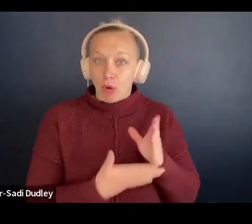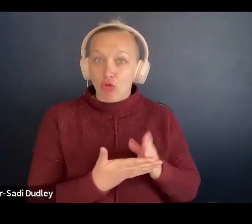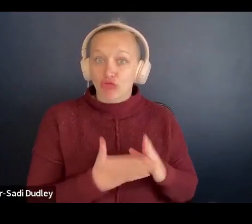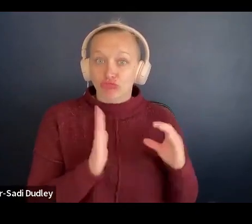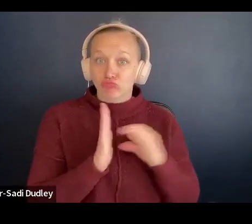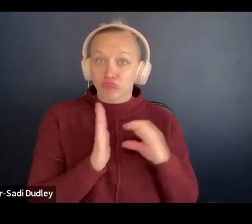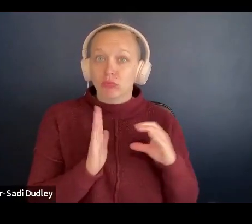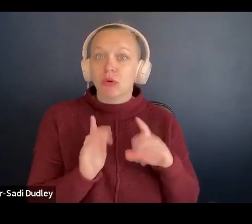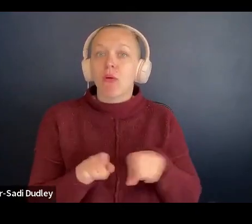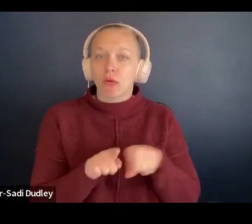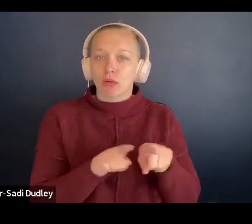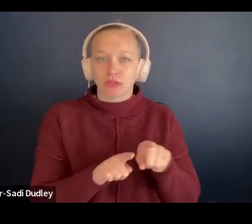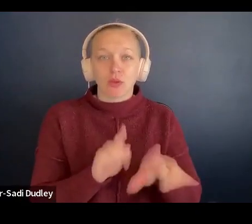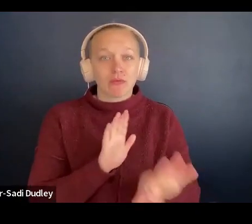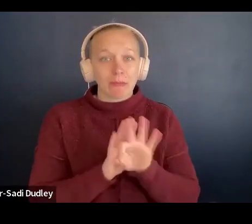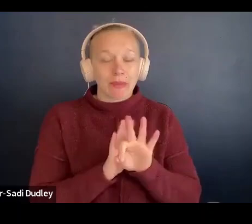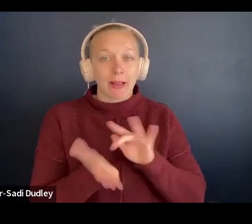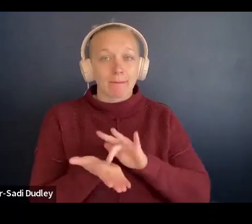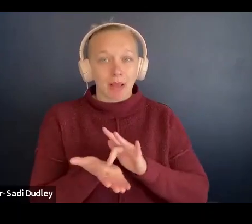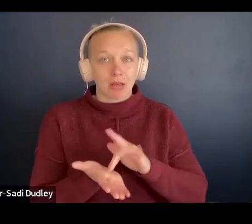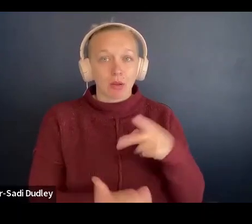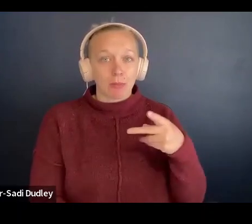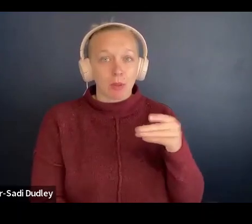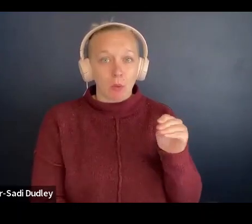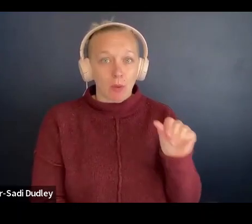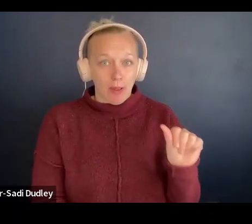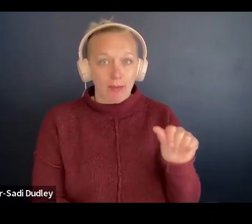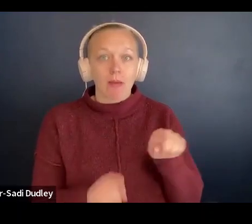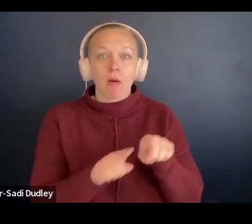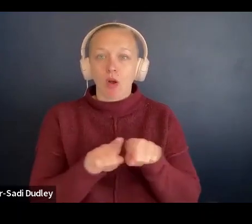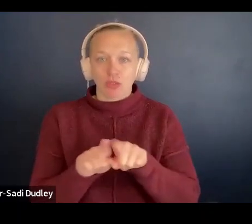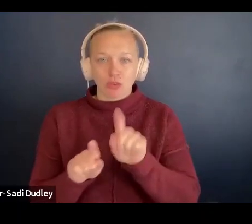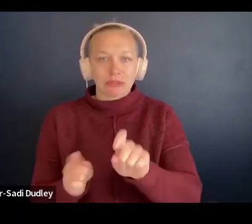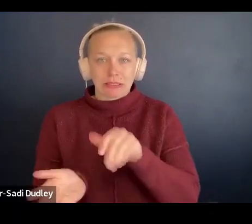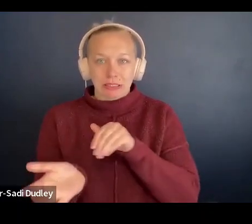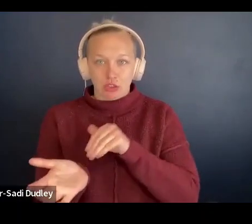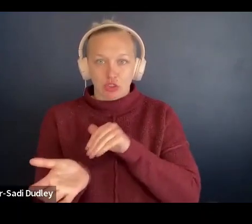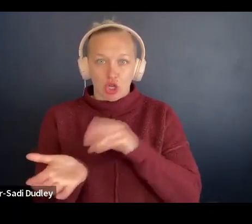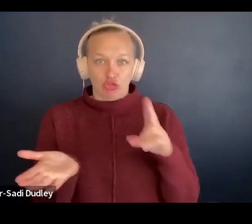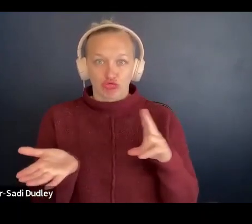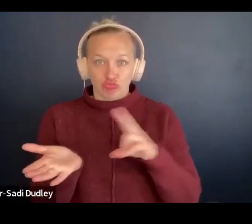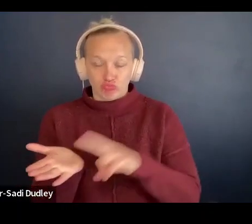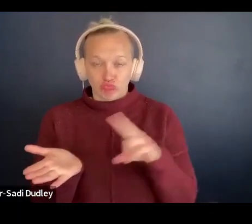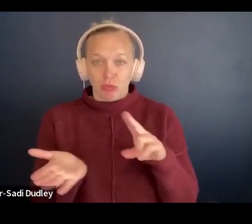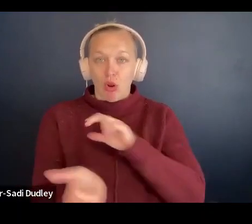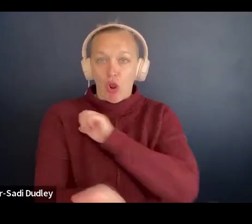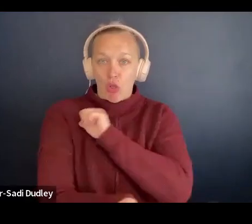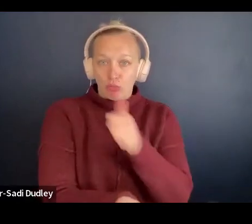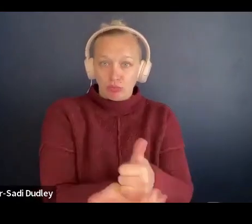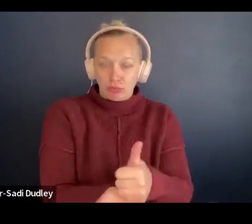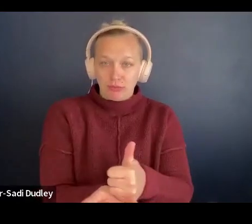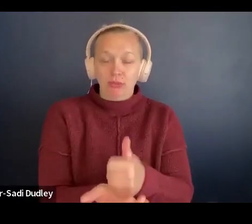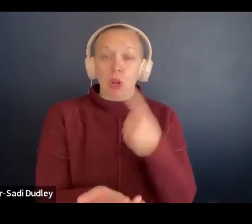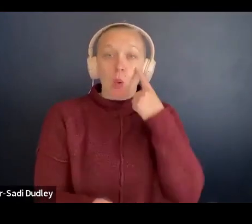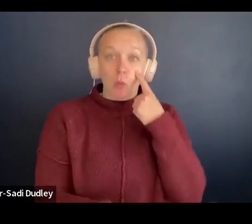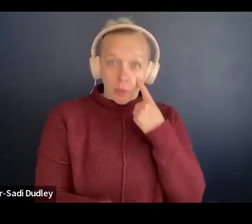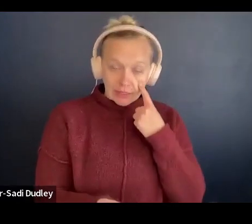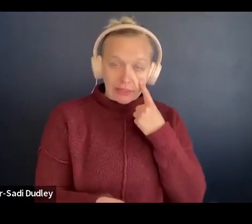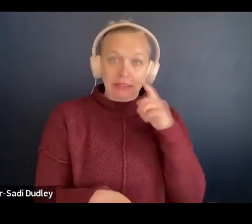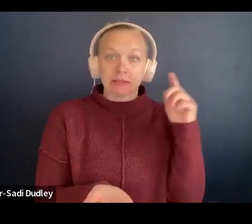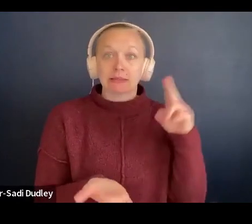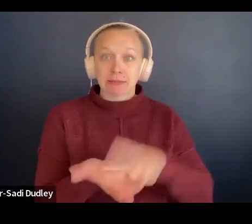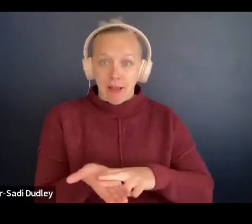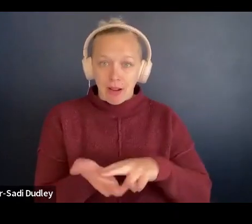And it does need a physician's authorization and a witness or notary. Next slide,